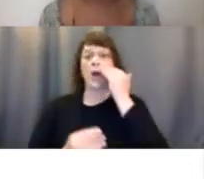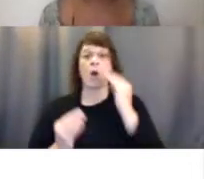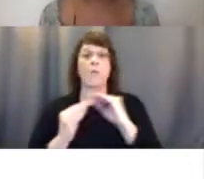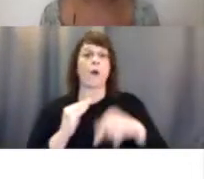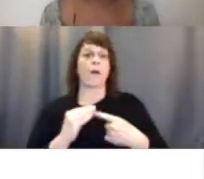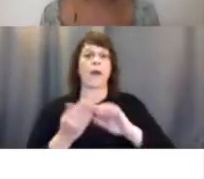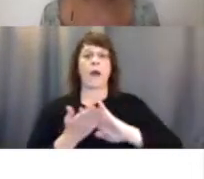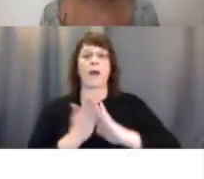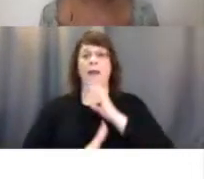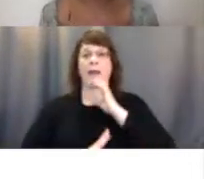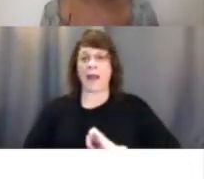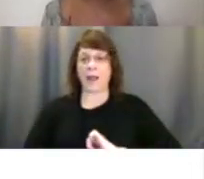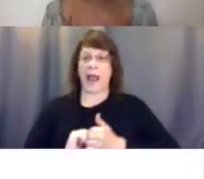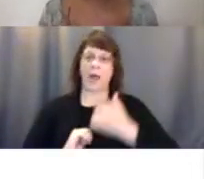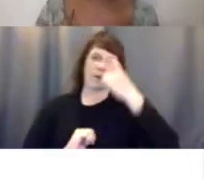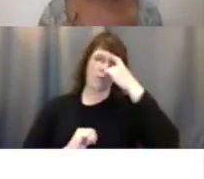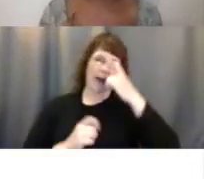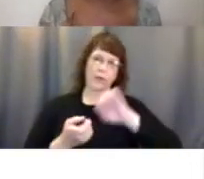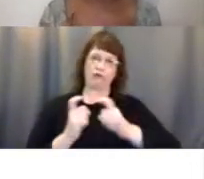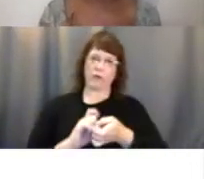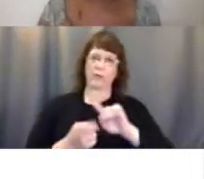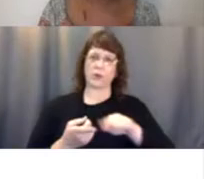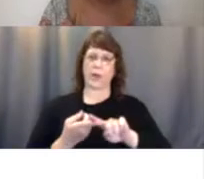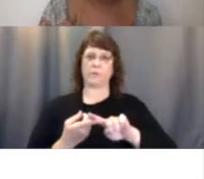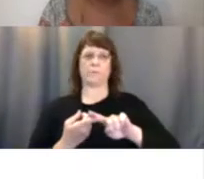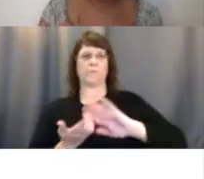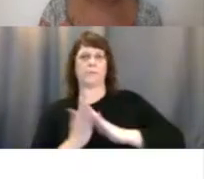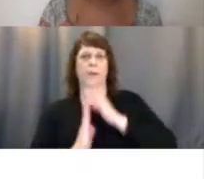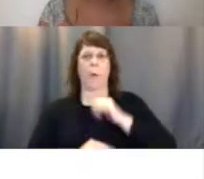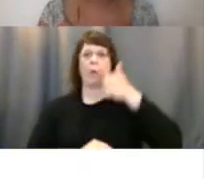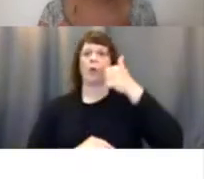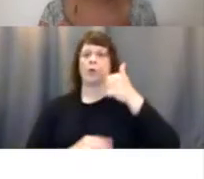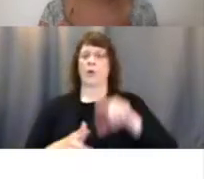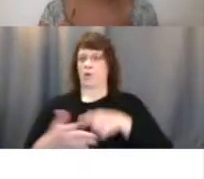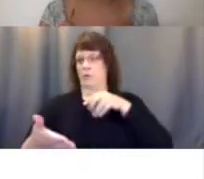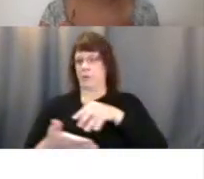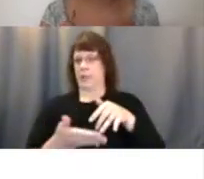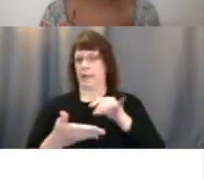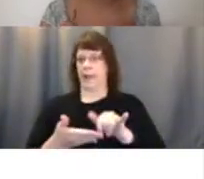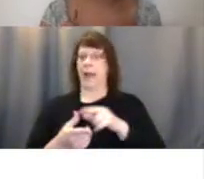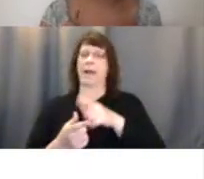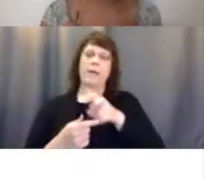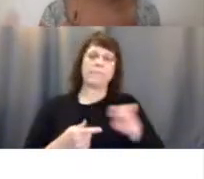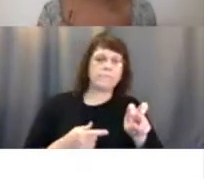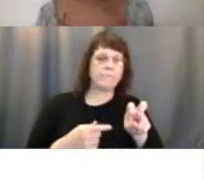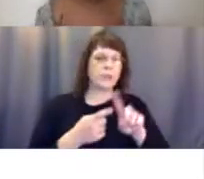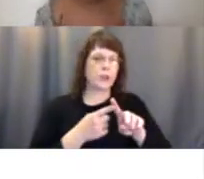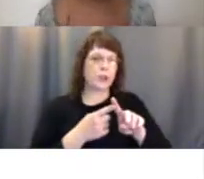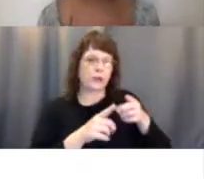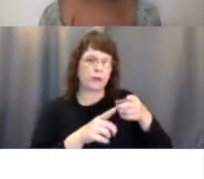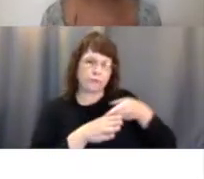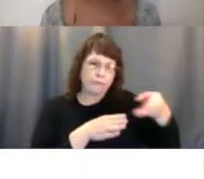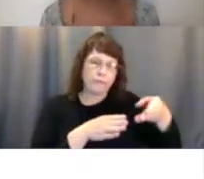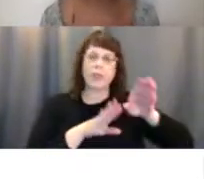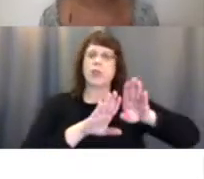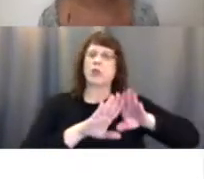and how the brain changes when you're older. So I started off studying that and then moved into looking at children